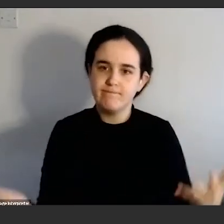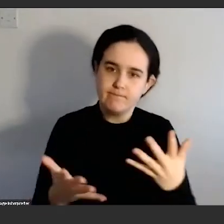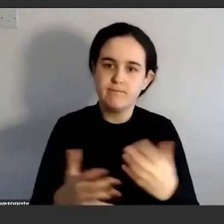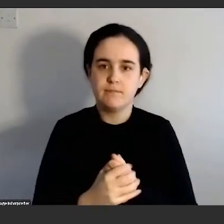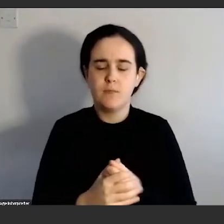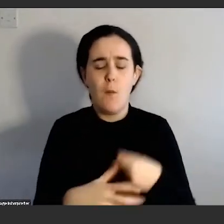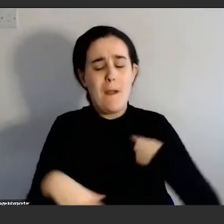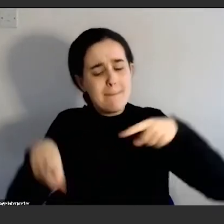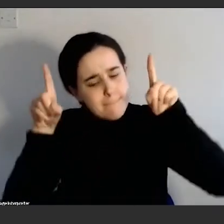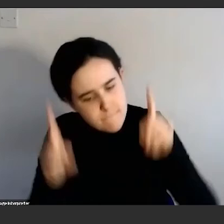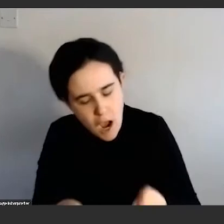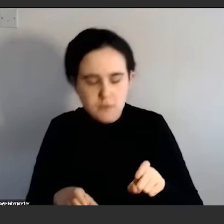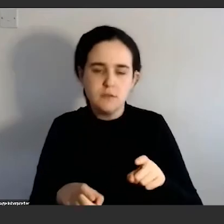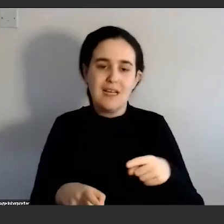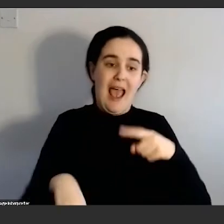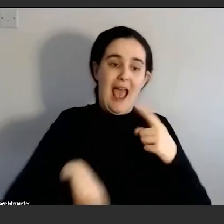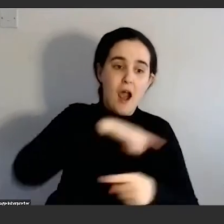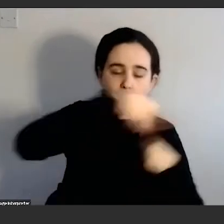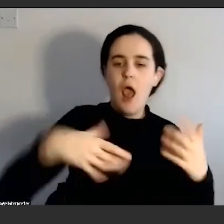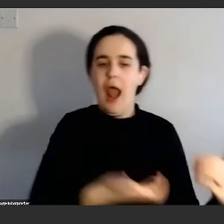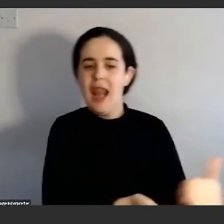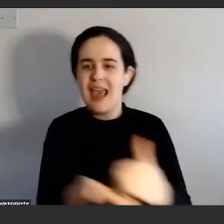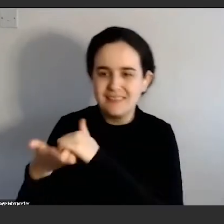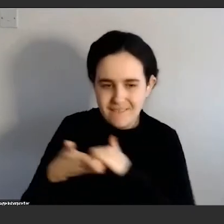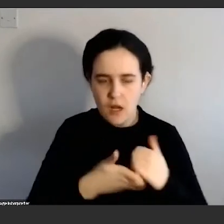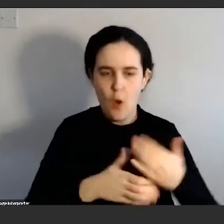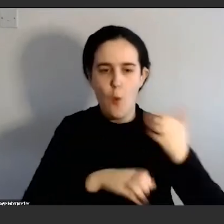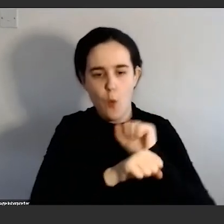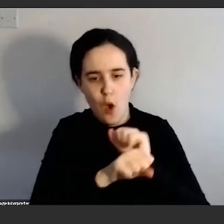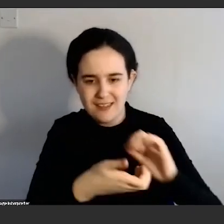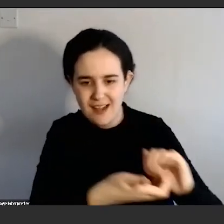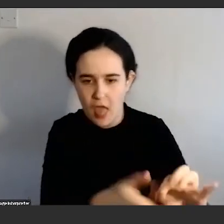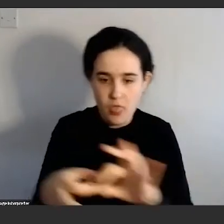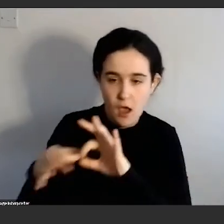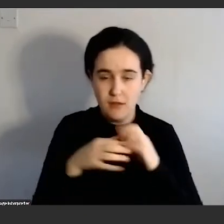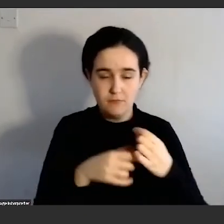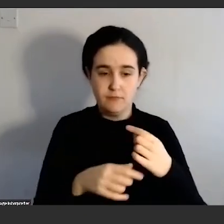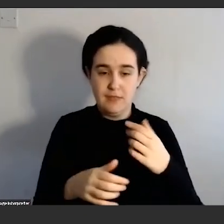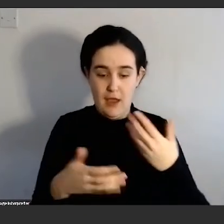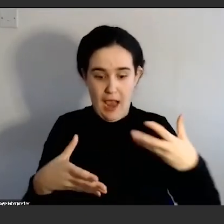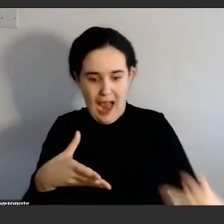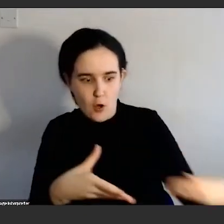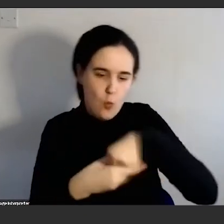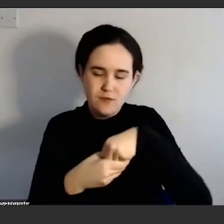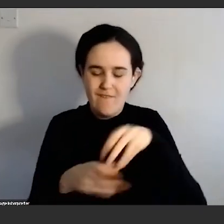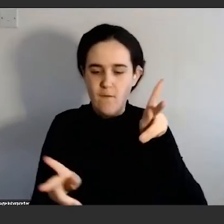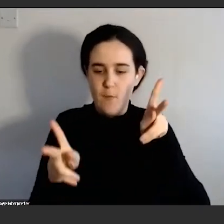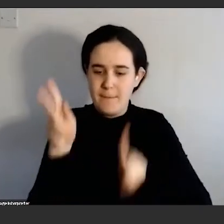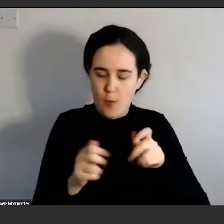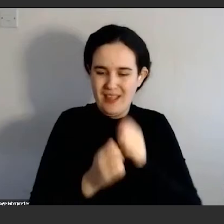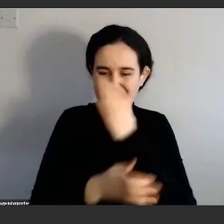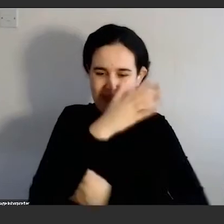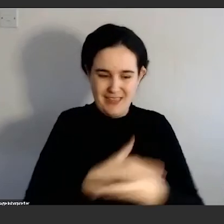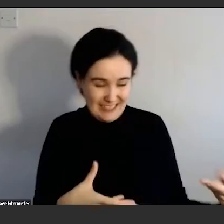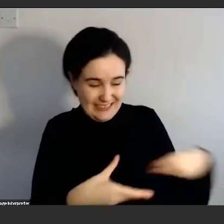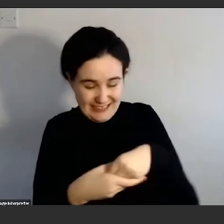ensuring health systems are robust, inclusive, accessible, non-discriminatory, and of good quality. And